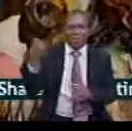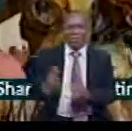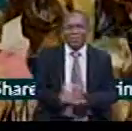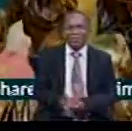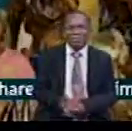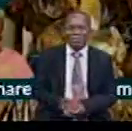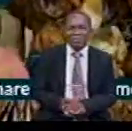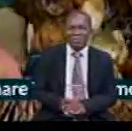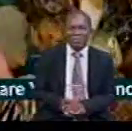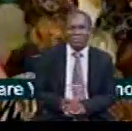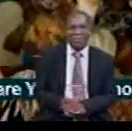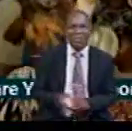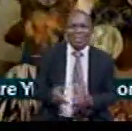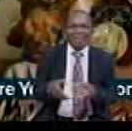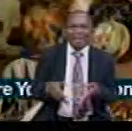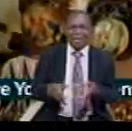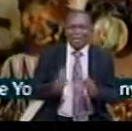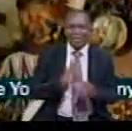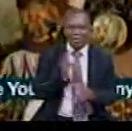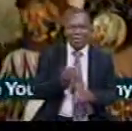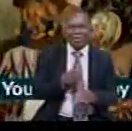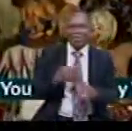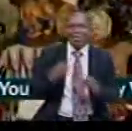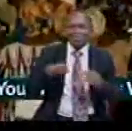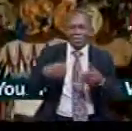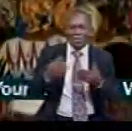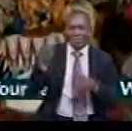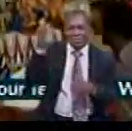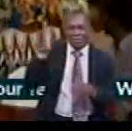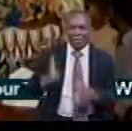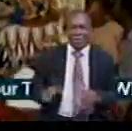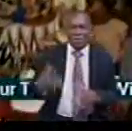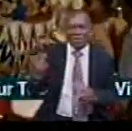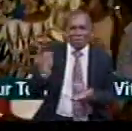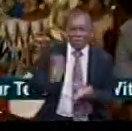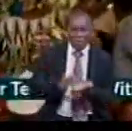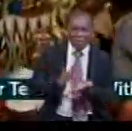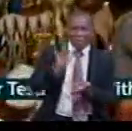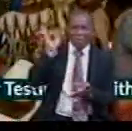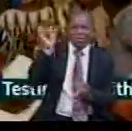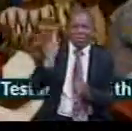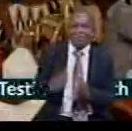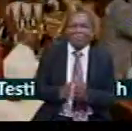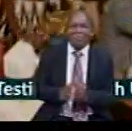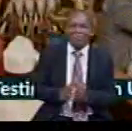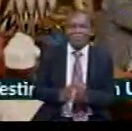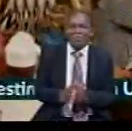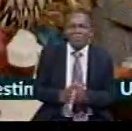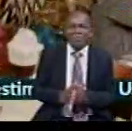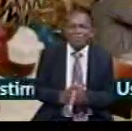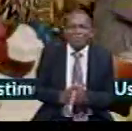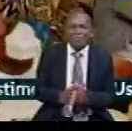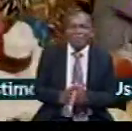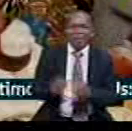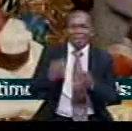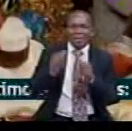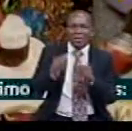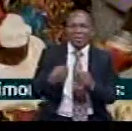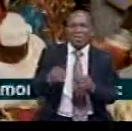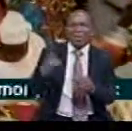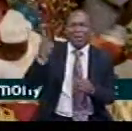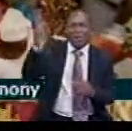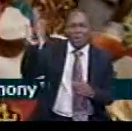Let's give God the glory. Let's magnify his name. For God is still doing